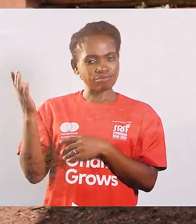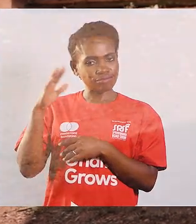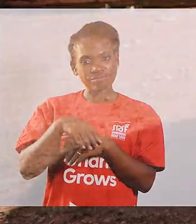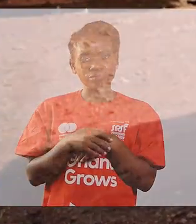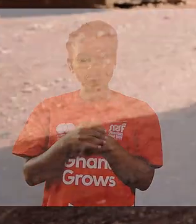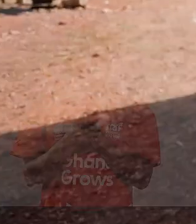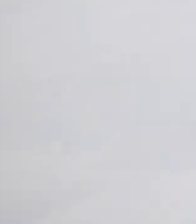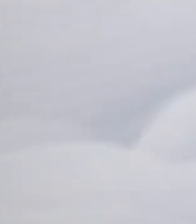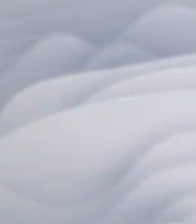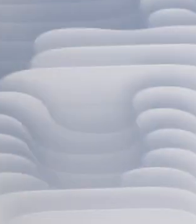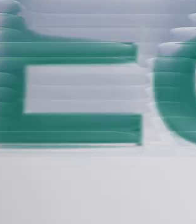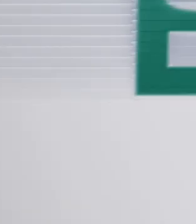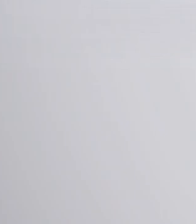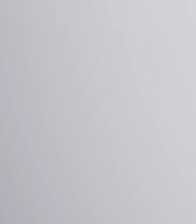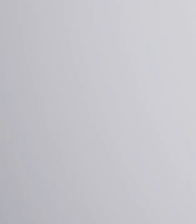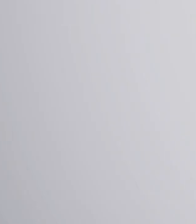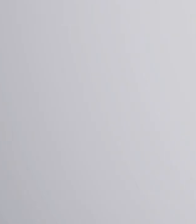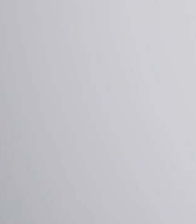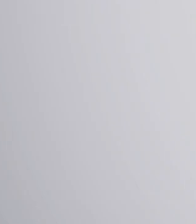join me.